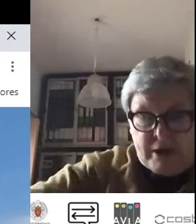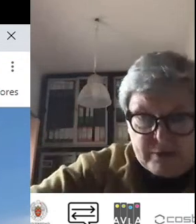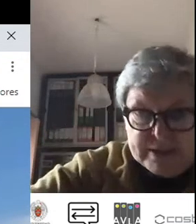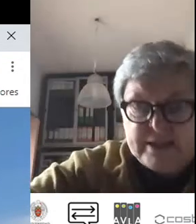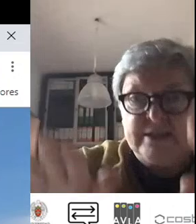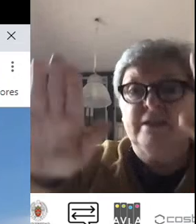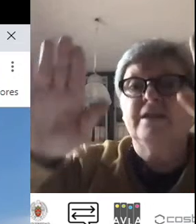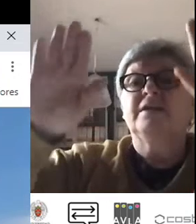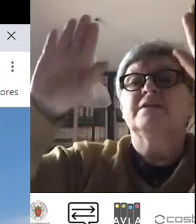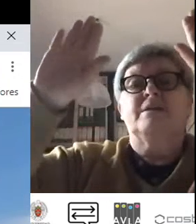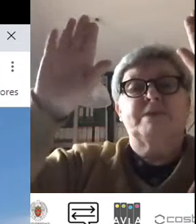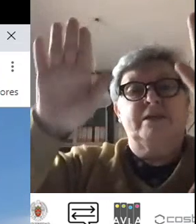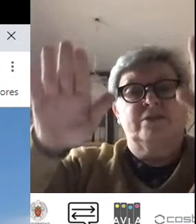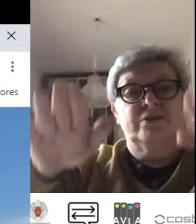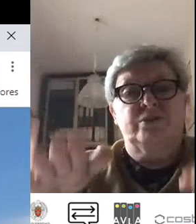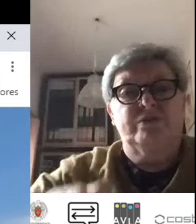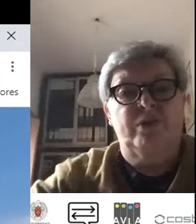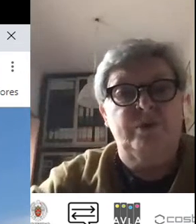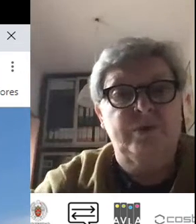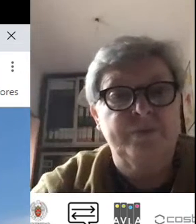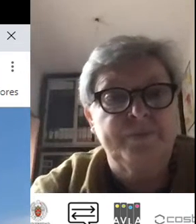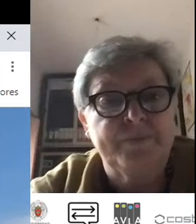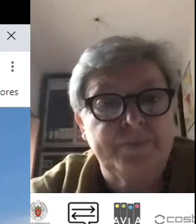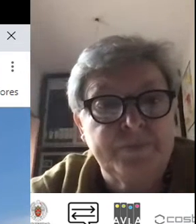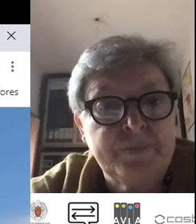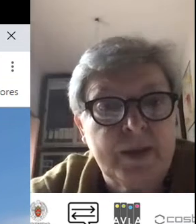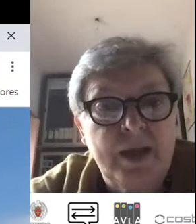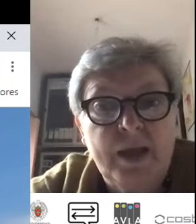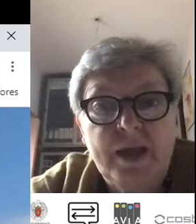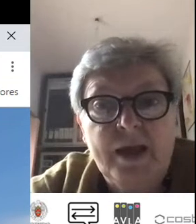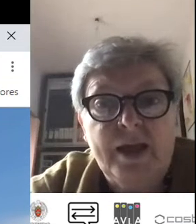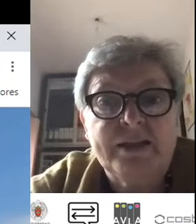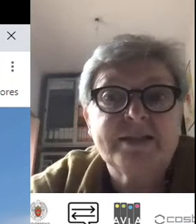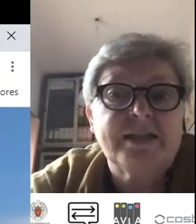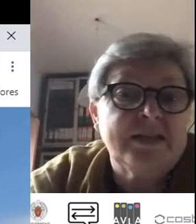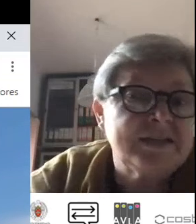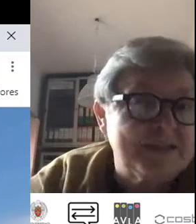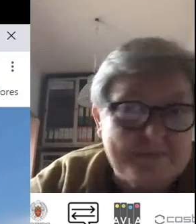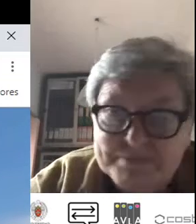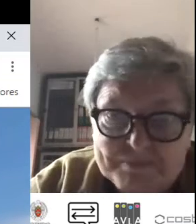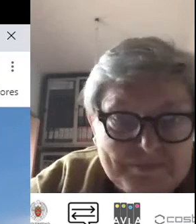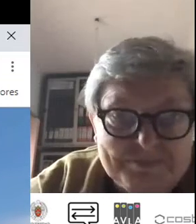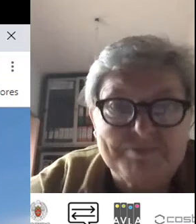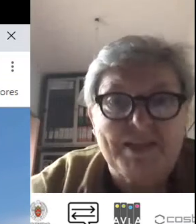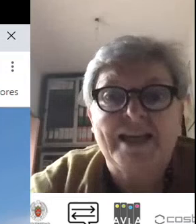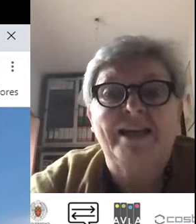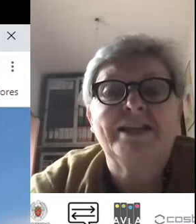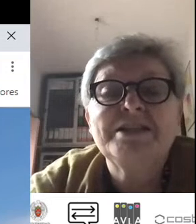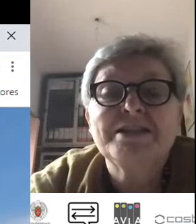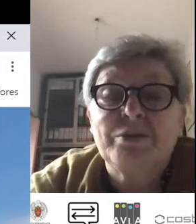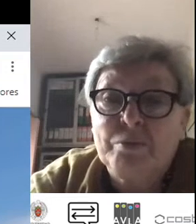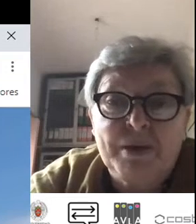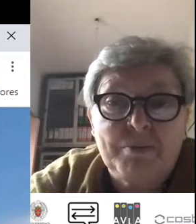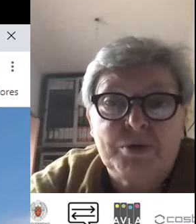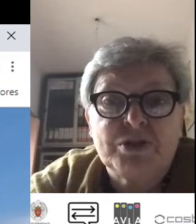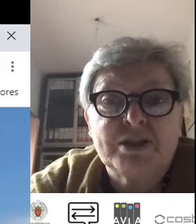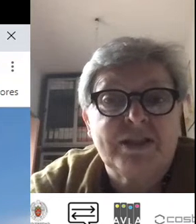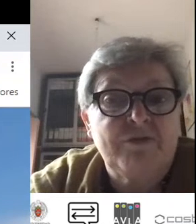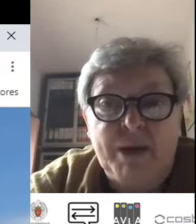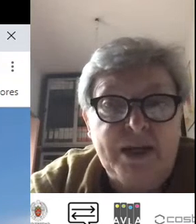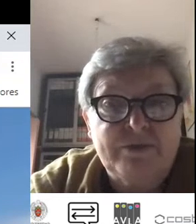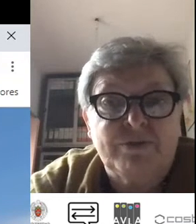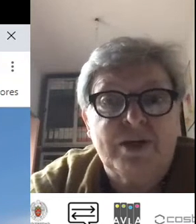look in 360, the subtitles should follow you. That is, again, this is a European